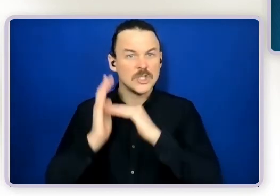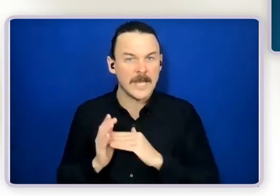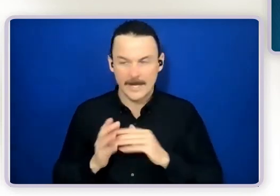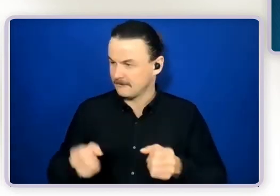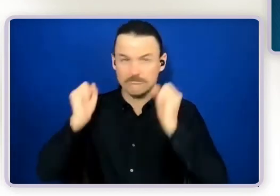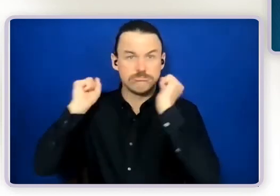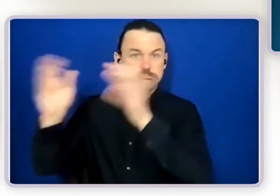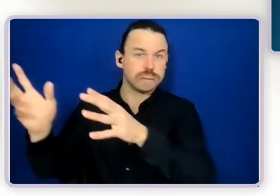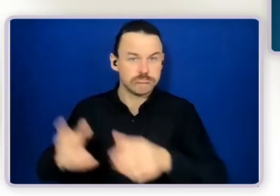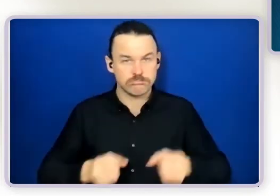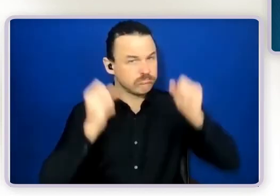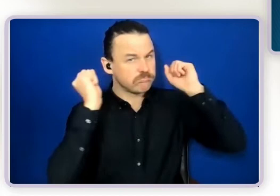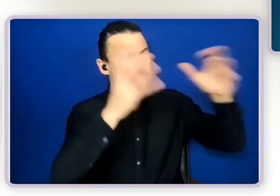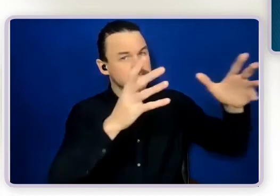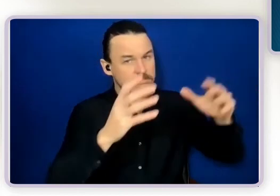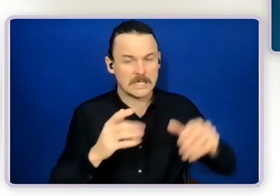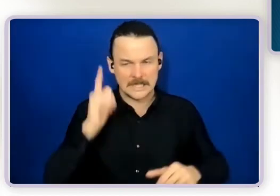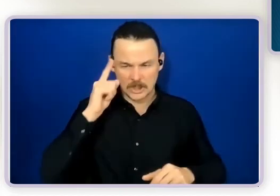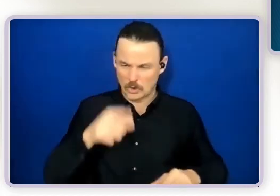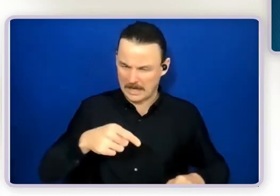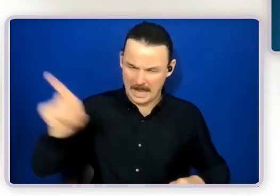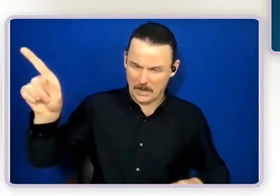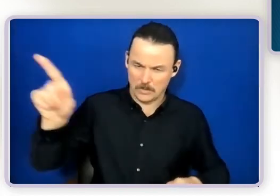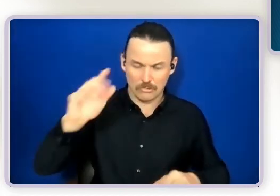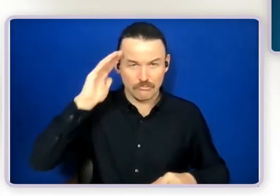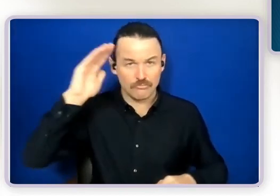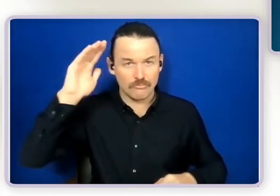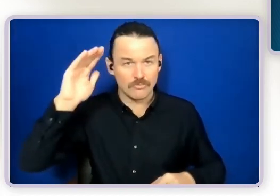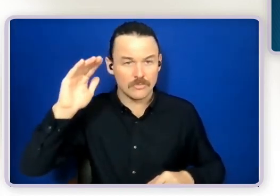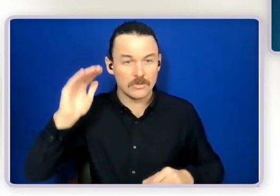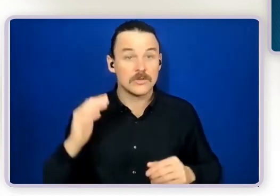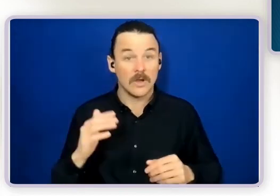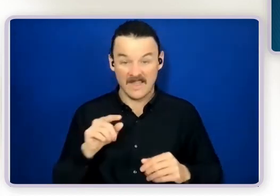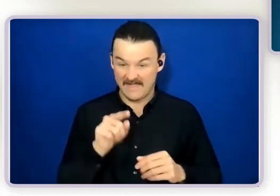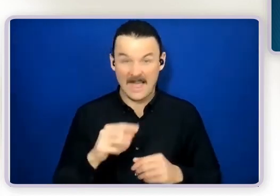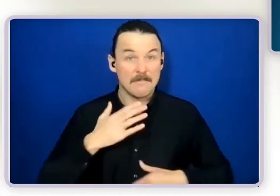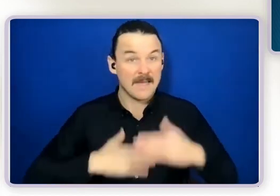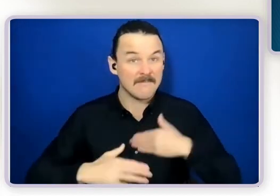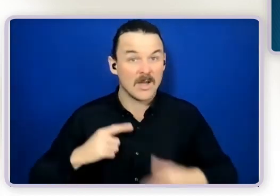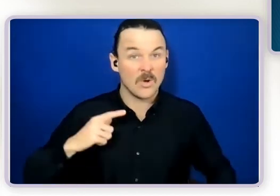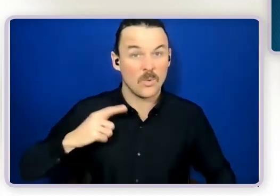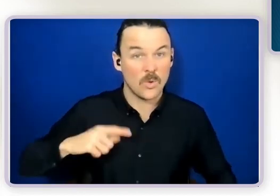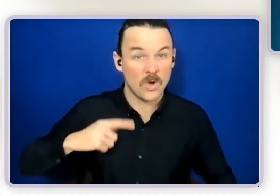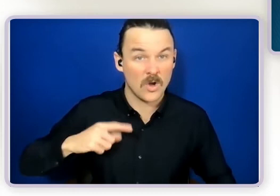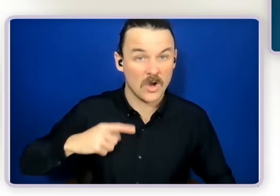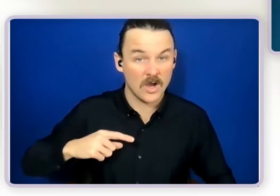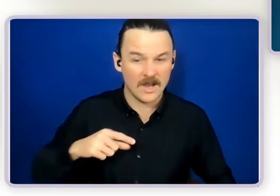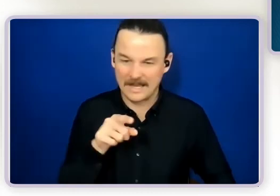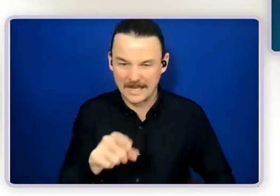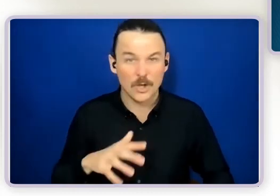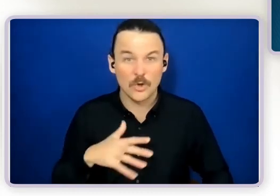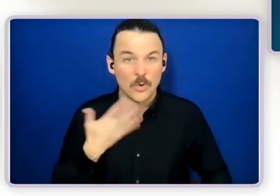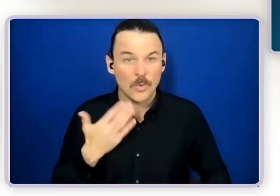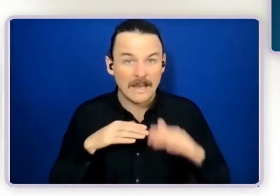room. And so the function of that behaviour would be to get out of that classroom because he's